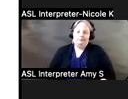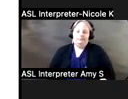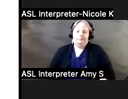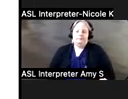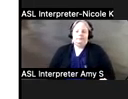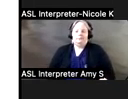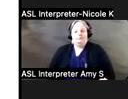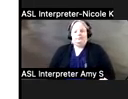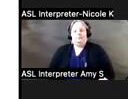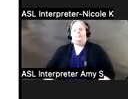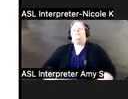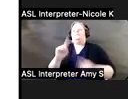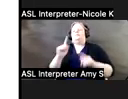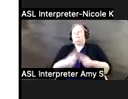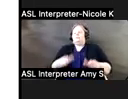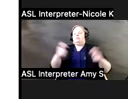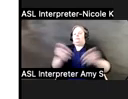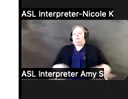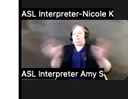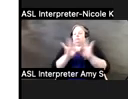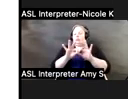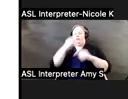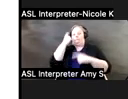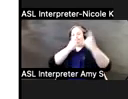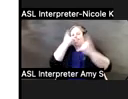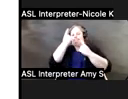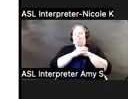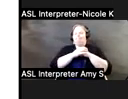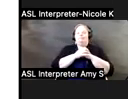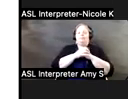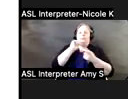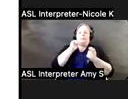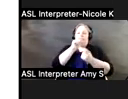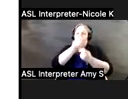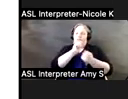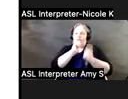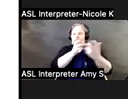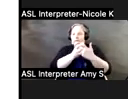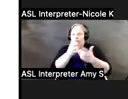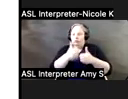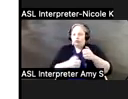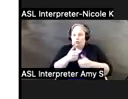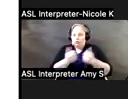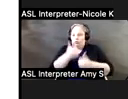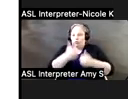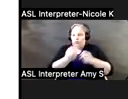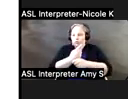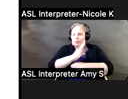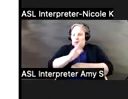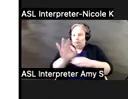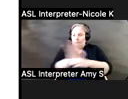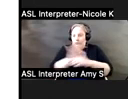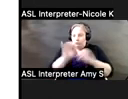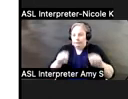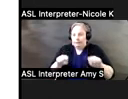And then one big thing too to look at for what specific adaptive controller to use is the area of their functional abilities and also